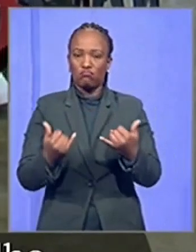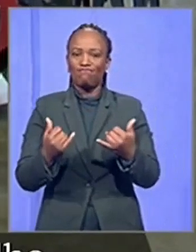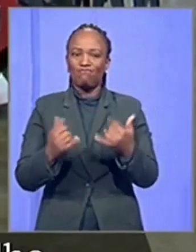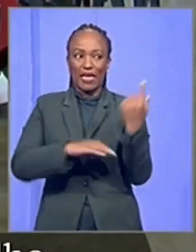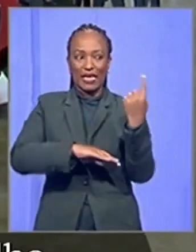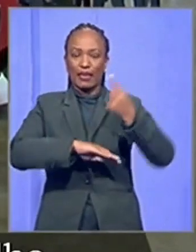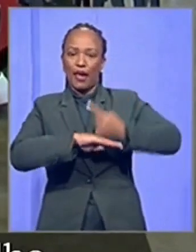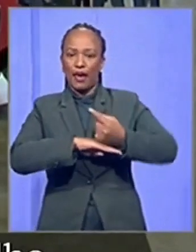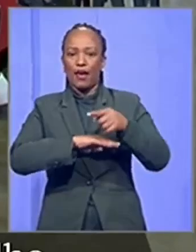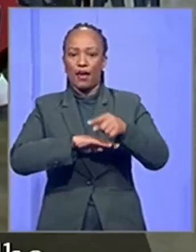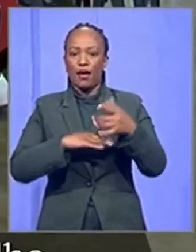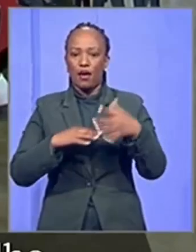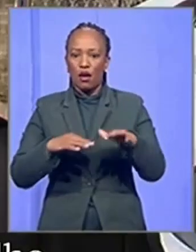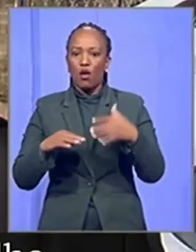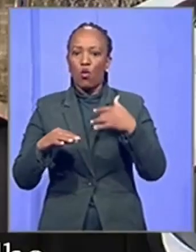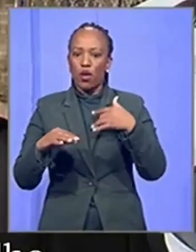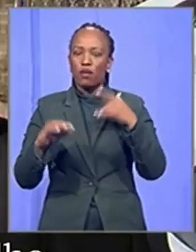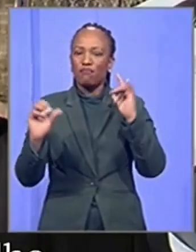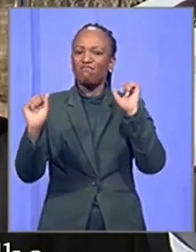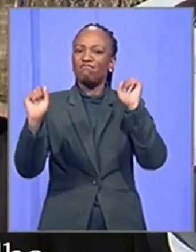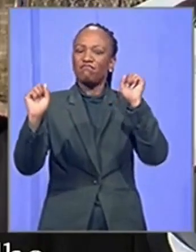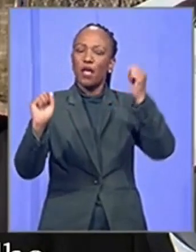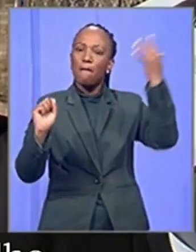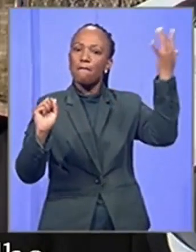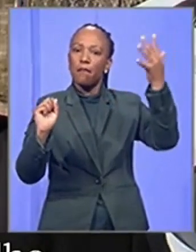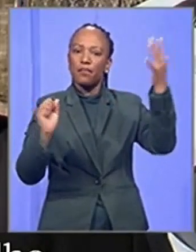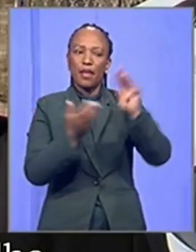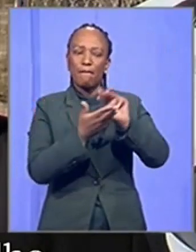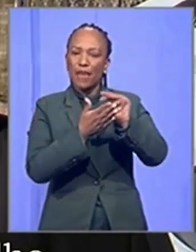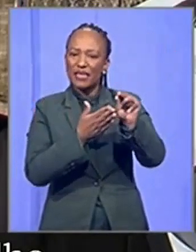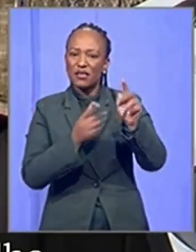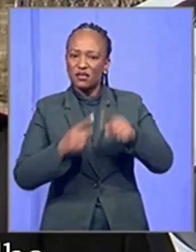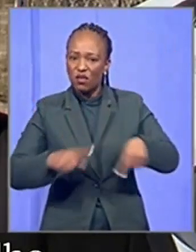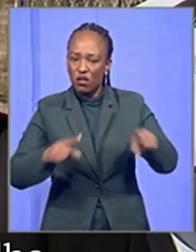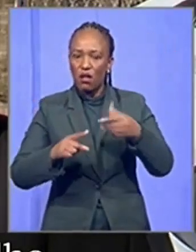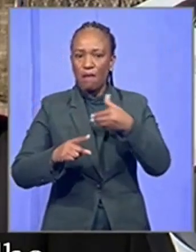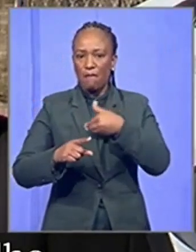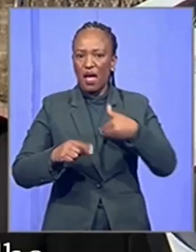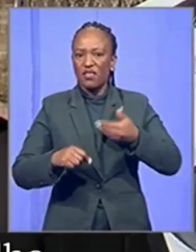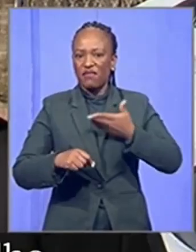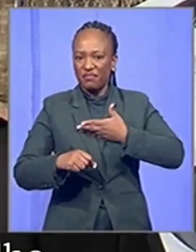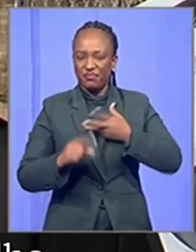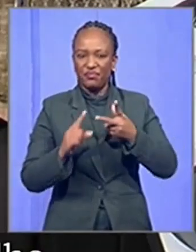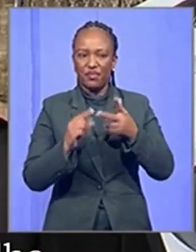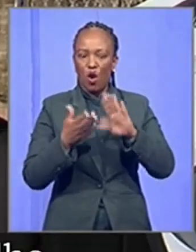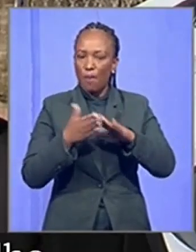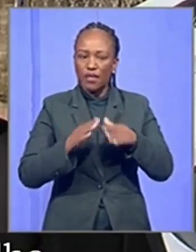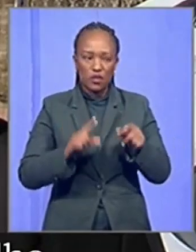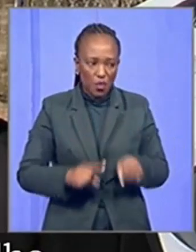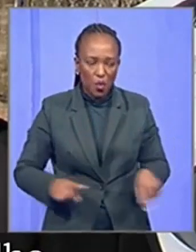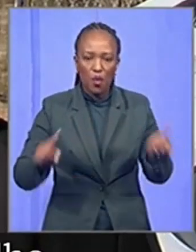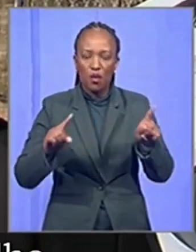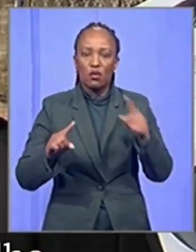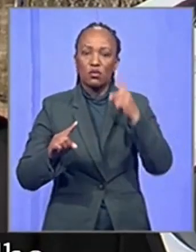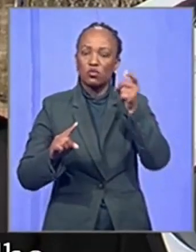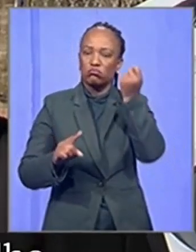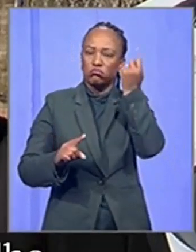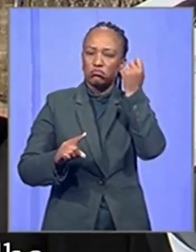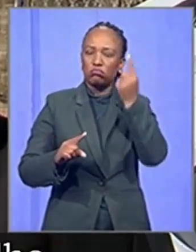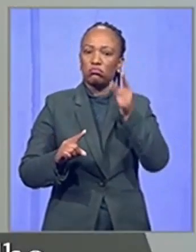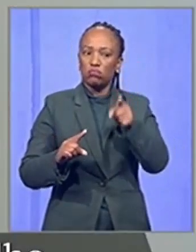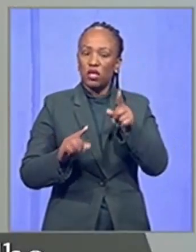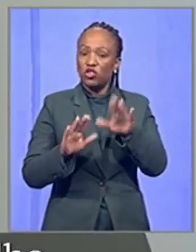re ehlile re tsamayang ka message ena ya hore re batla hore batswadi le bohle ba setjhabeng ba utlwisise hore ditokelo tsa bana ke ntho e